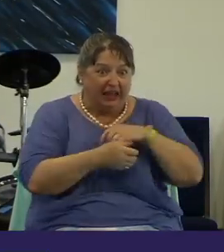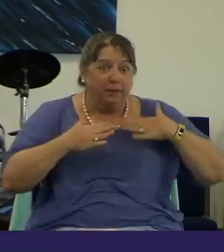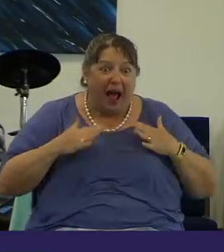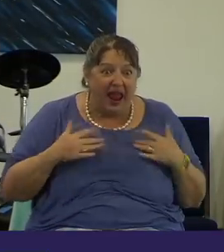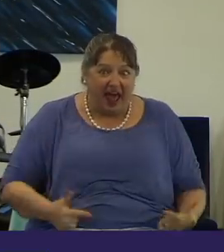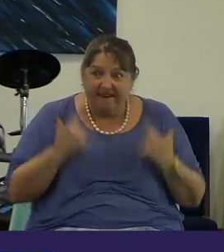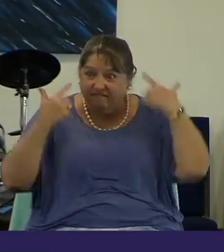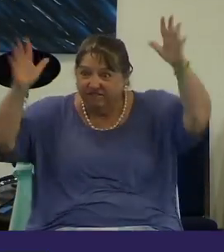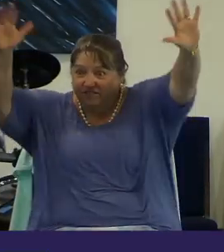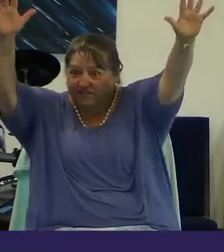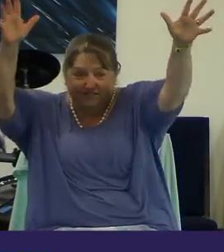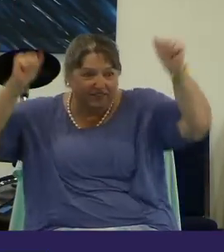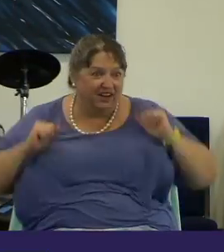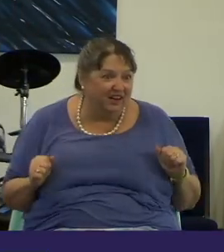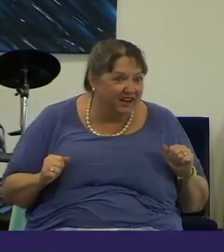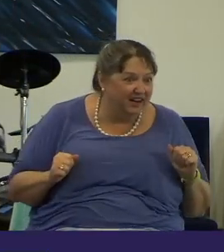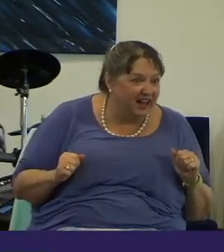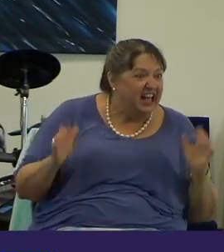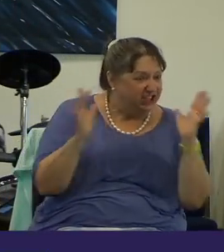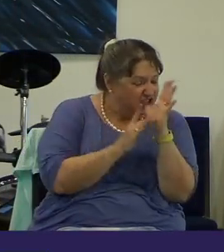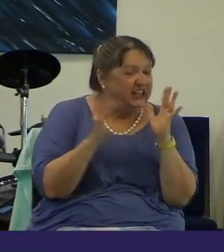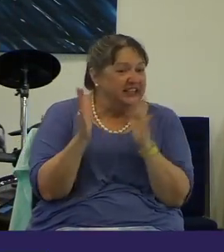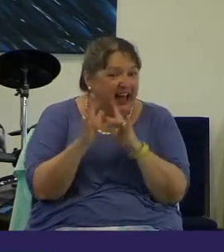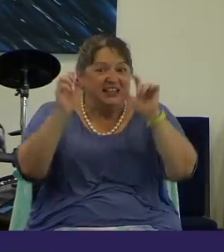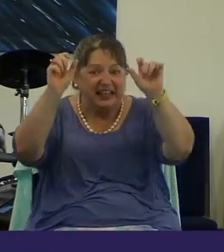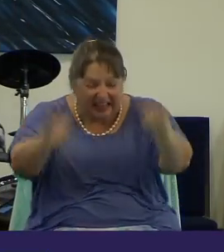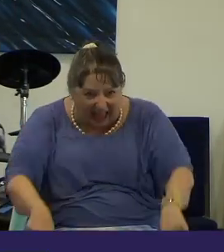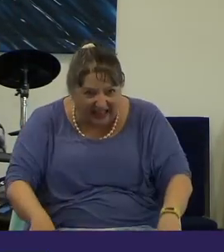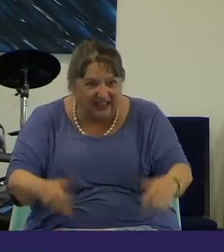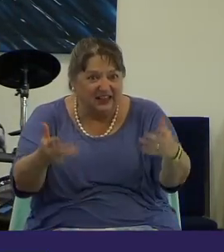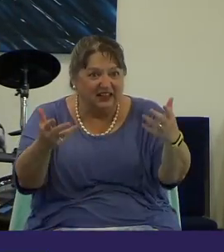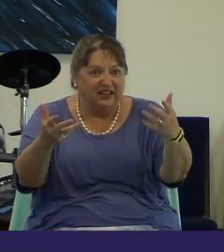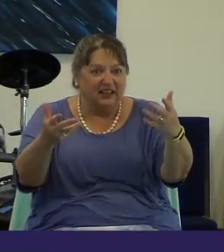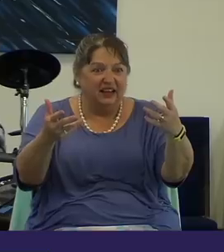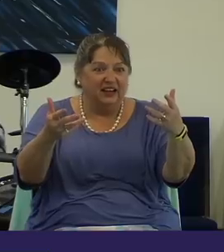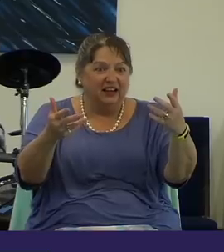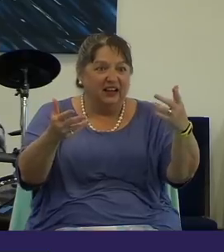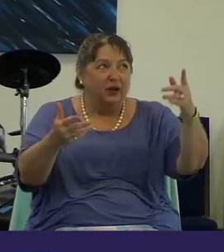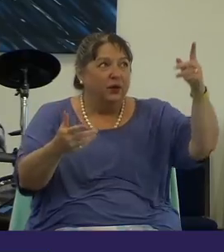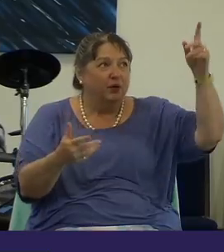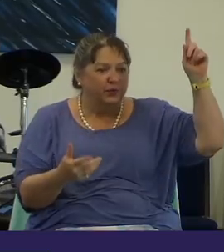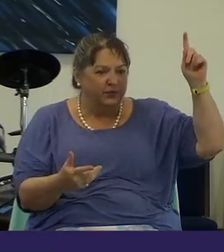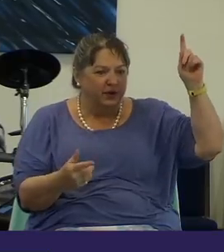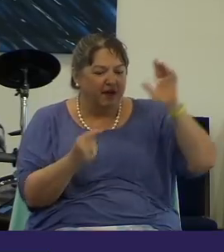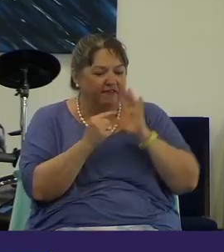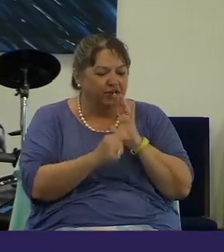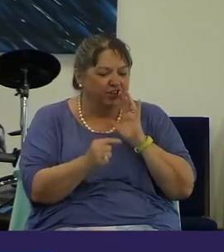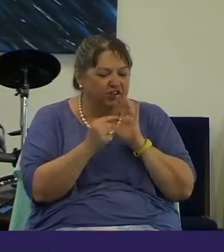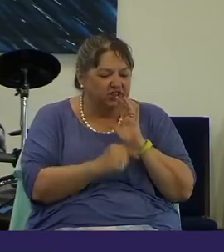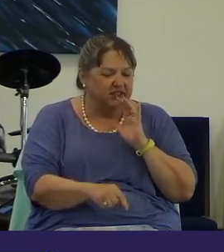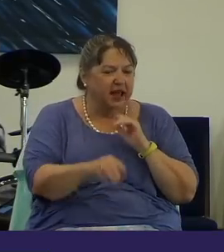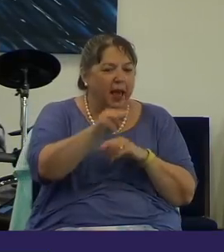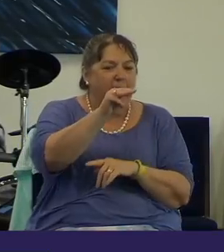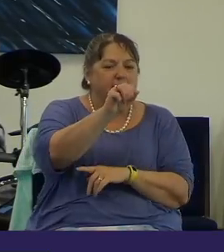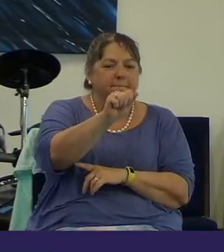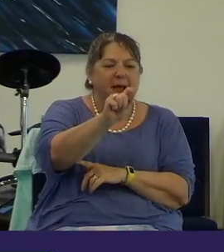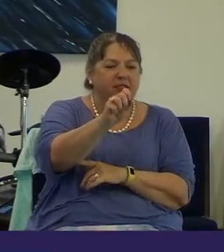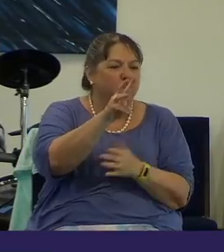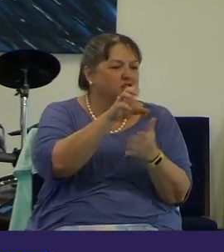lives. He's faithful to his word. Let me read to you some verses up on the screen. Matthew 28 and verse